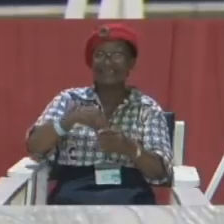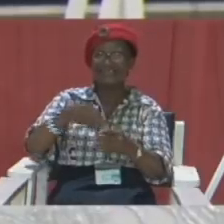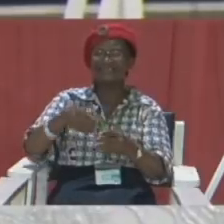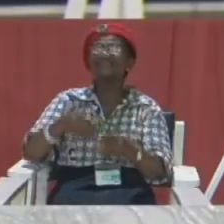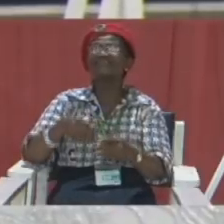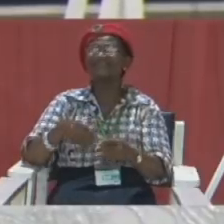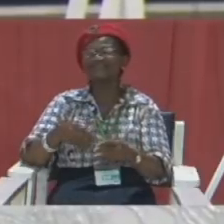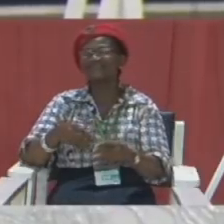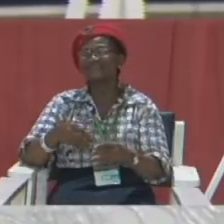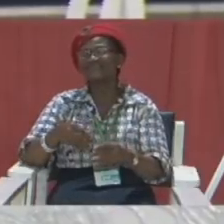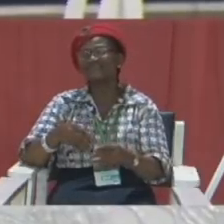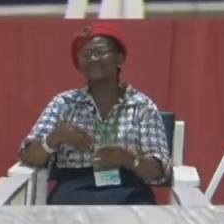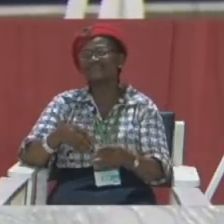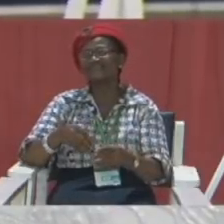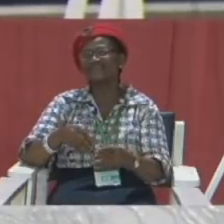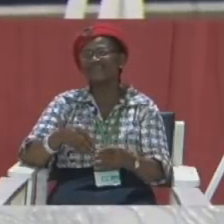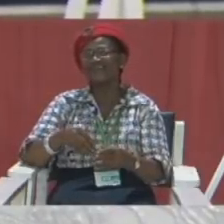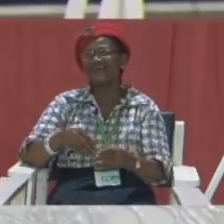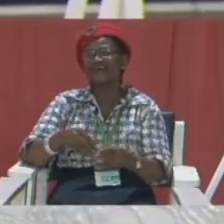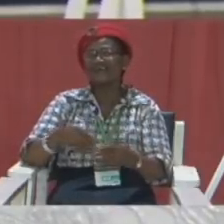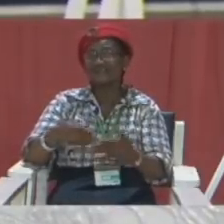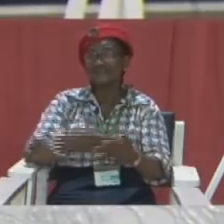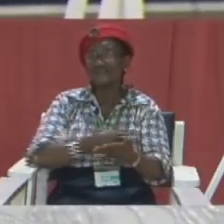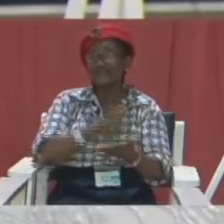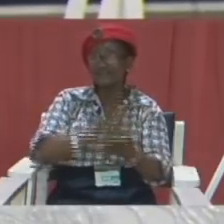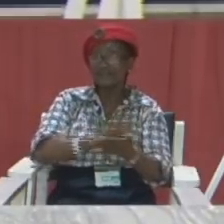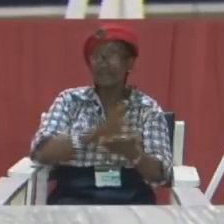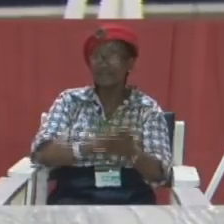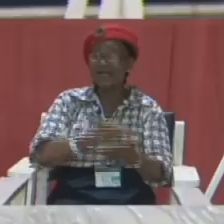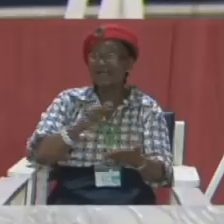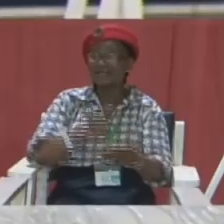1942, but